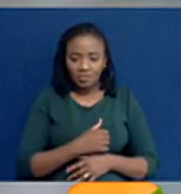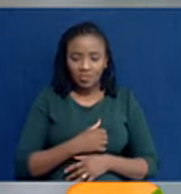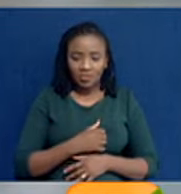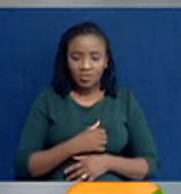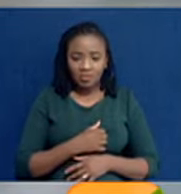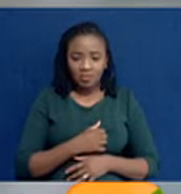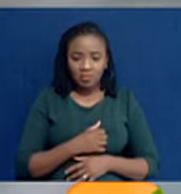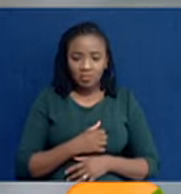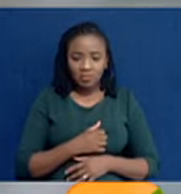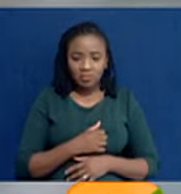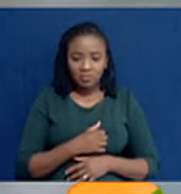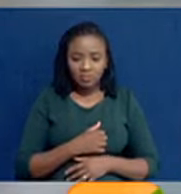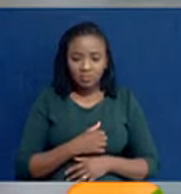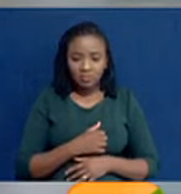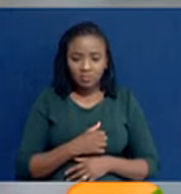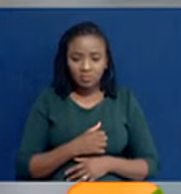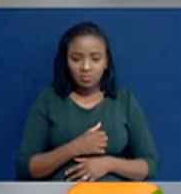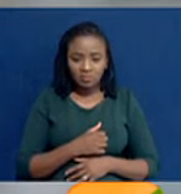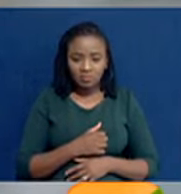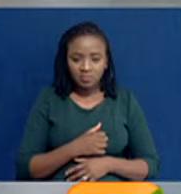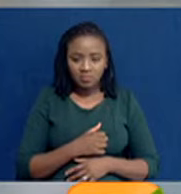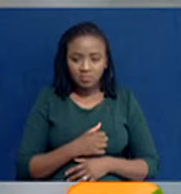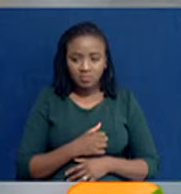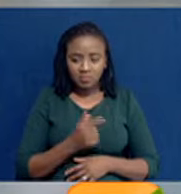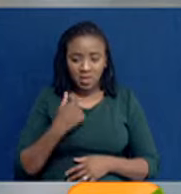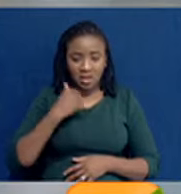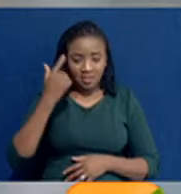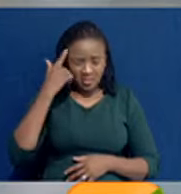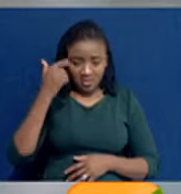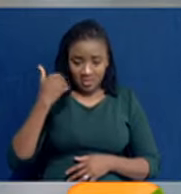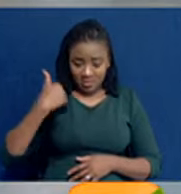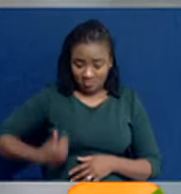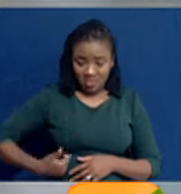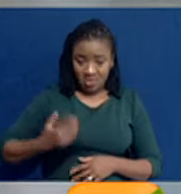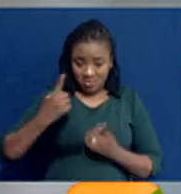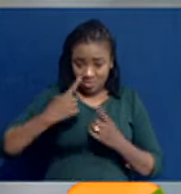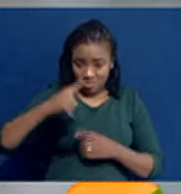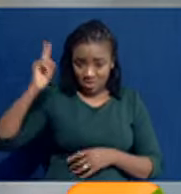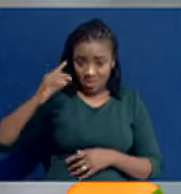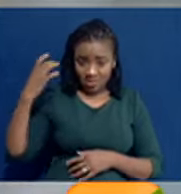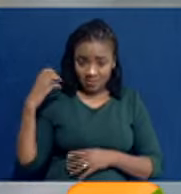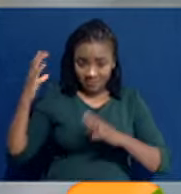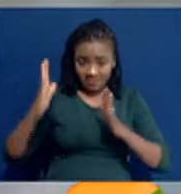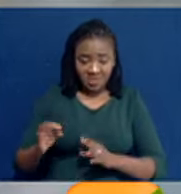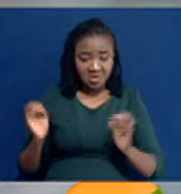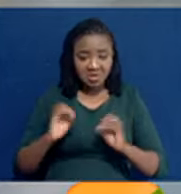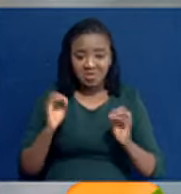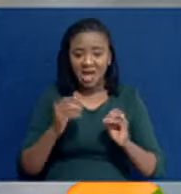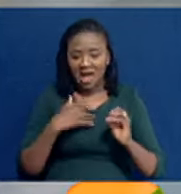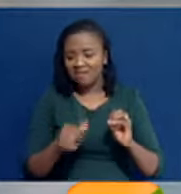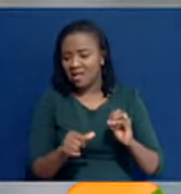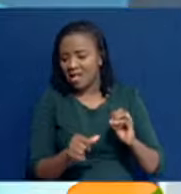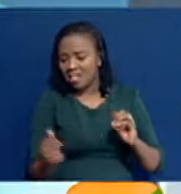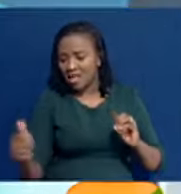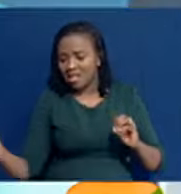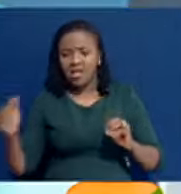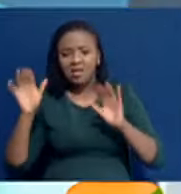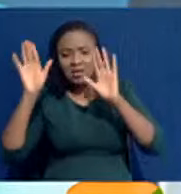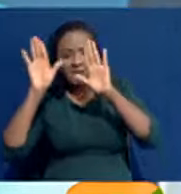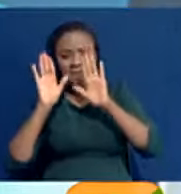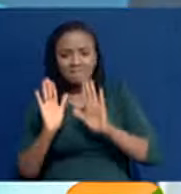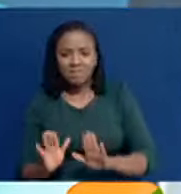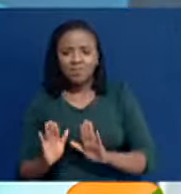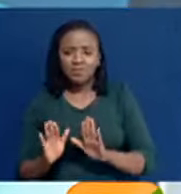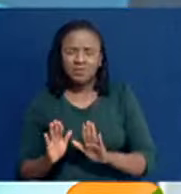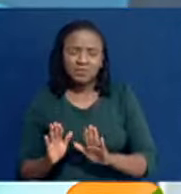I don't think I am the candidate in the family. We have many more other important